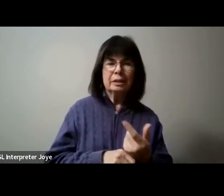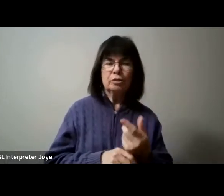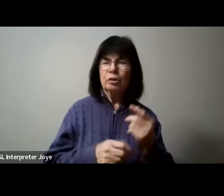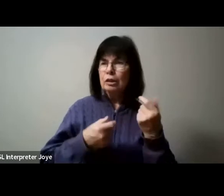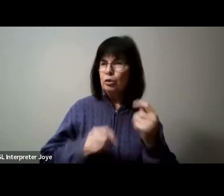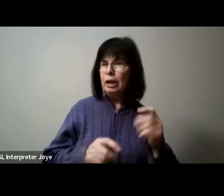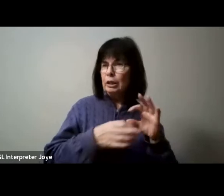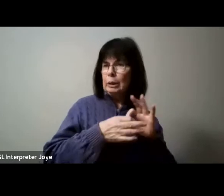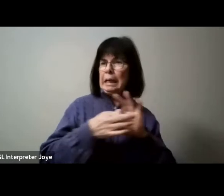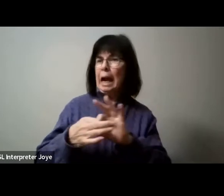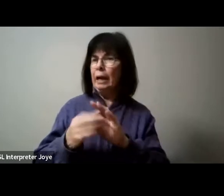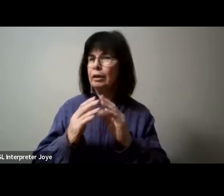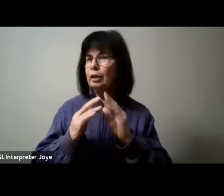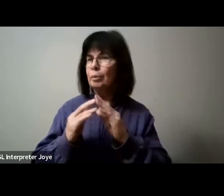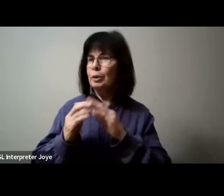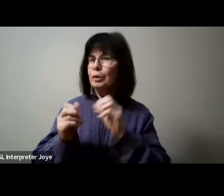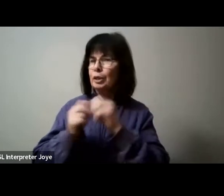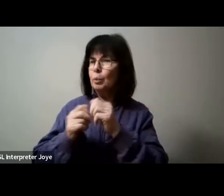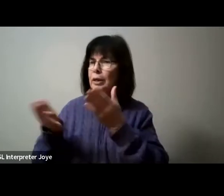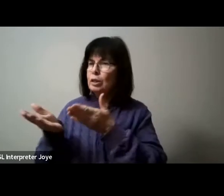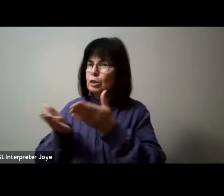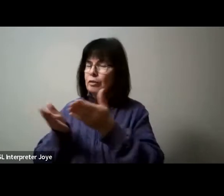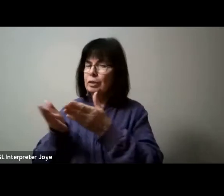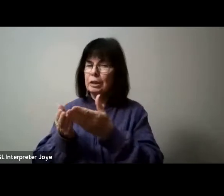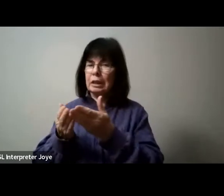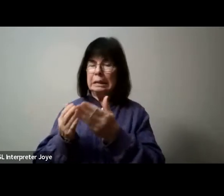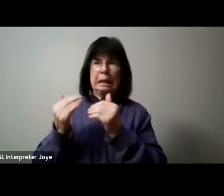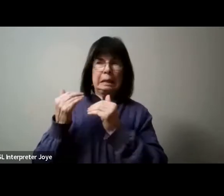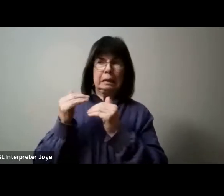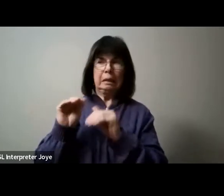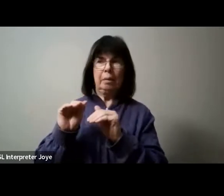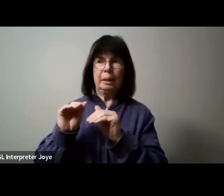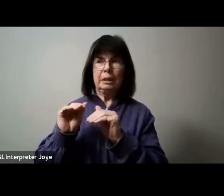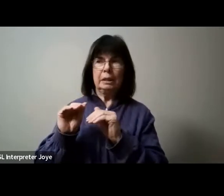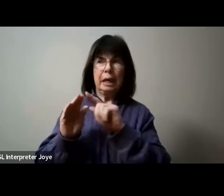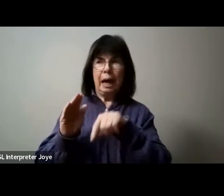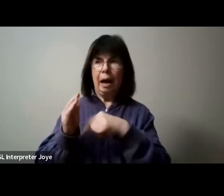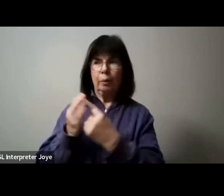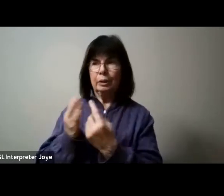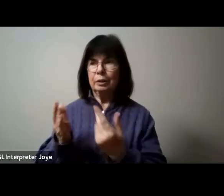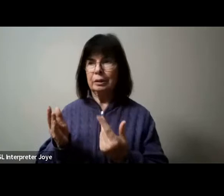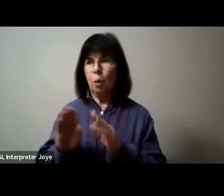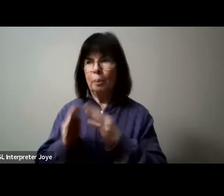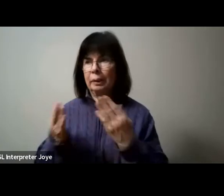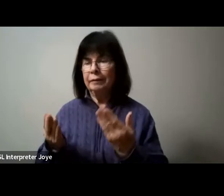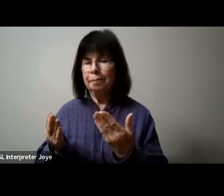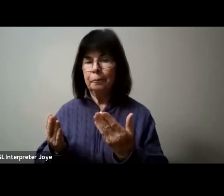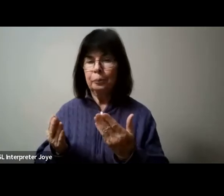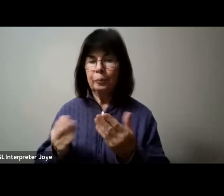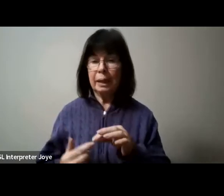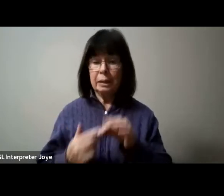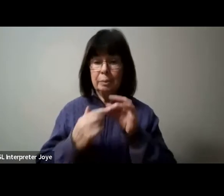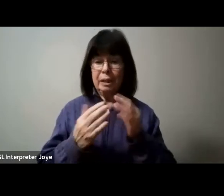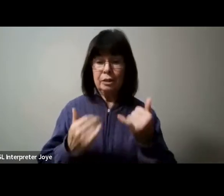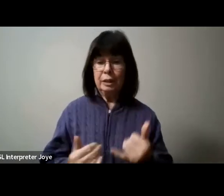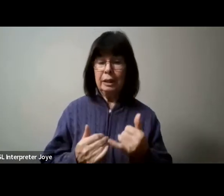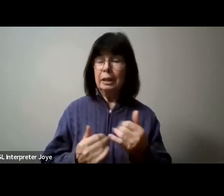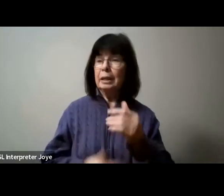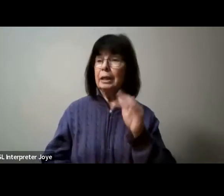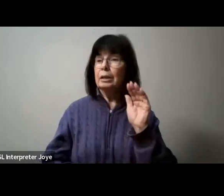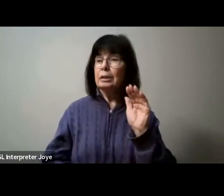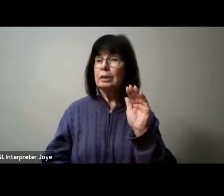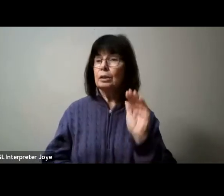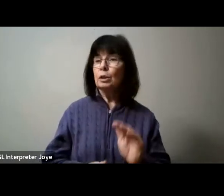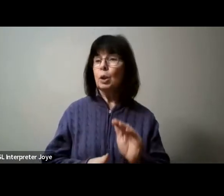very limited hours. They're during times community members are focusing on work. And especially right now is the low season for